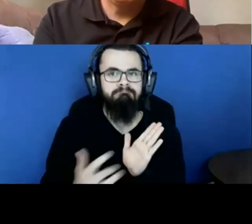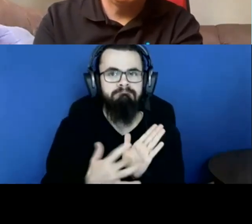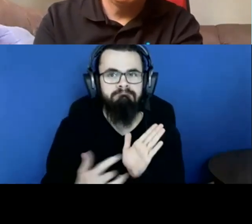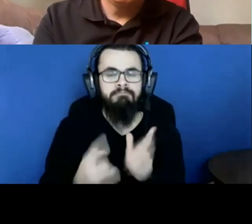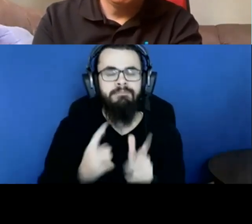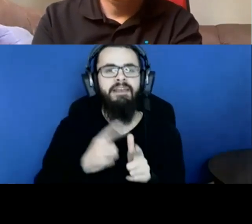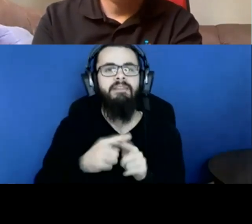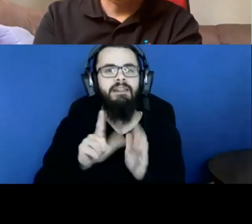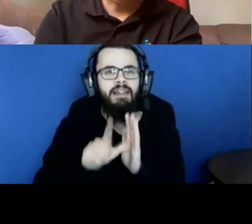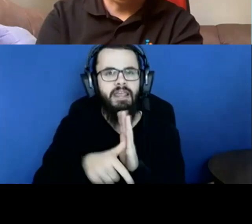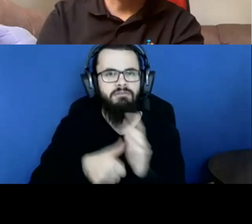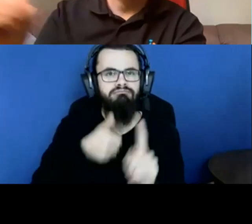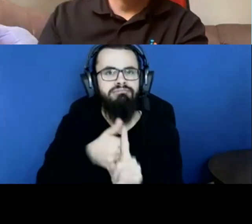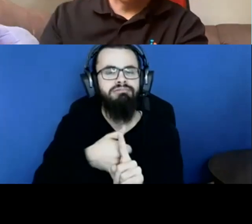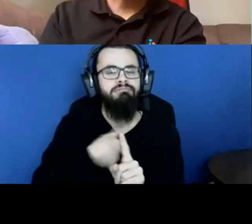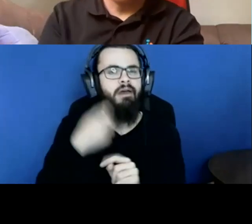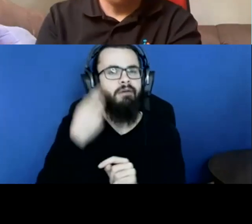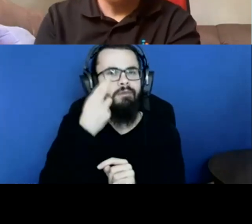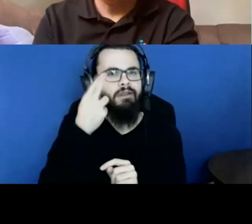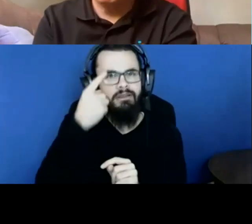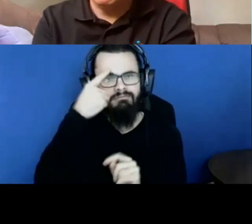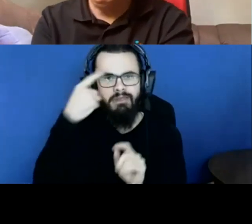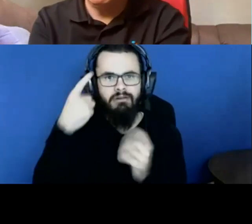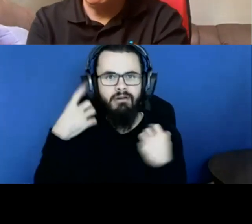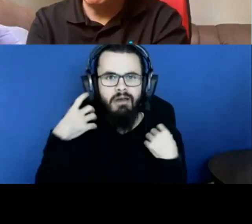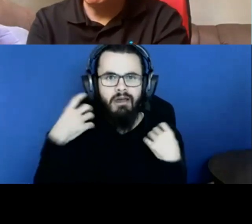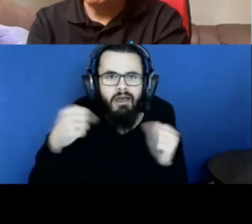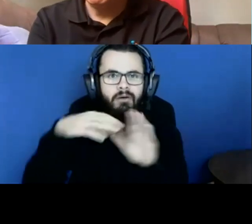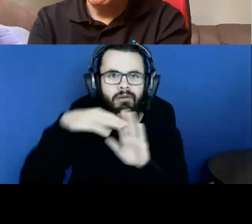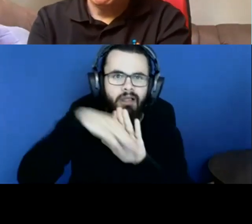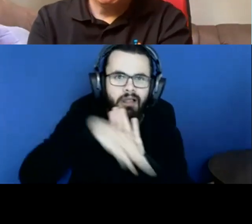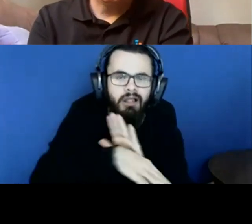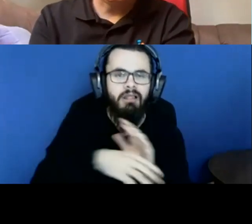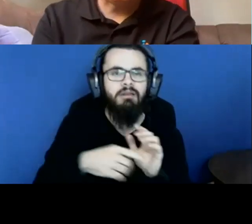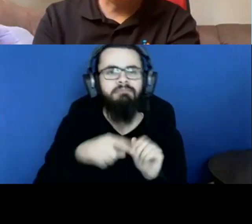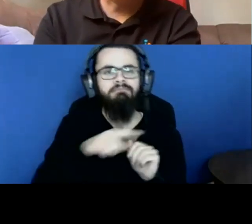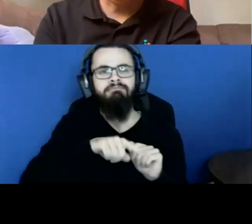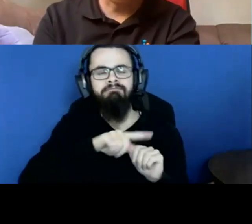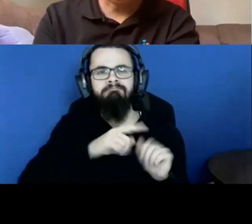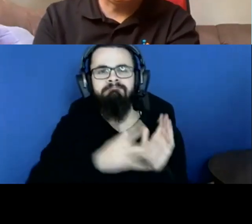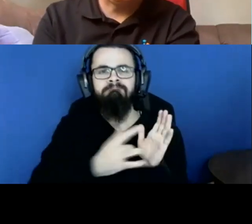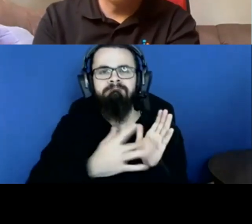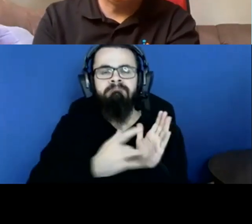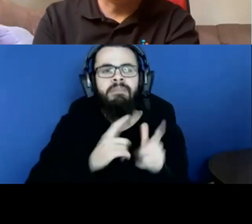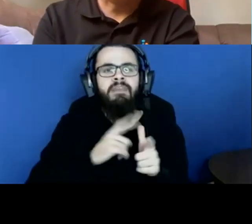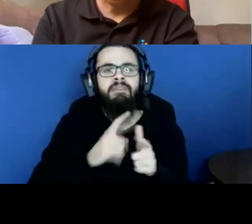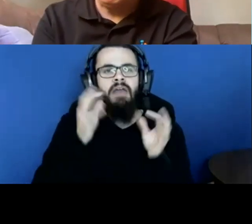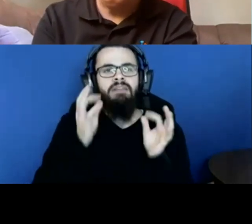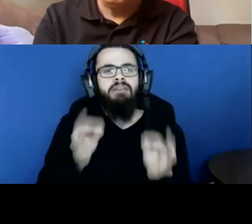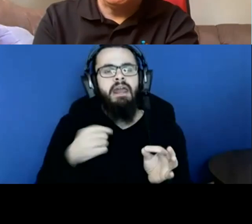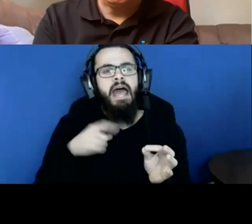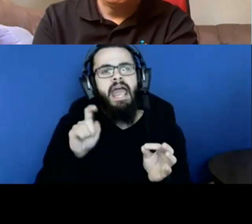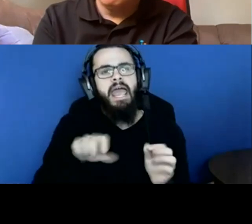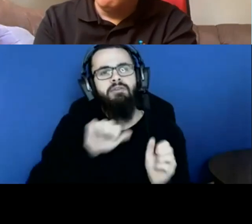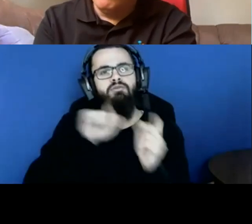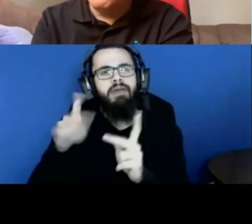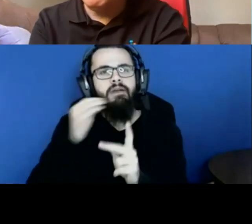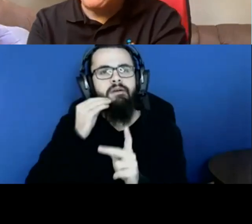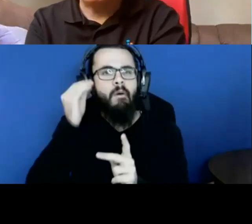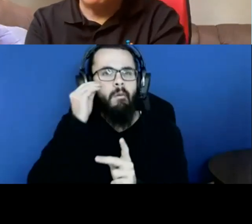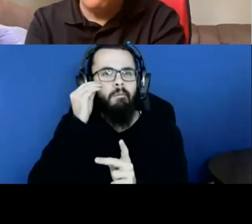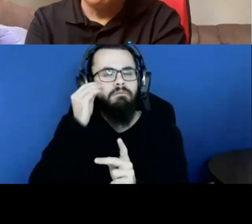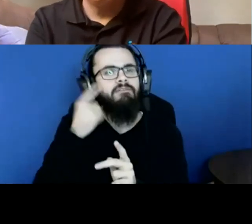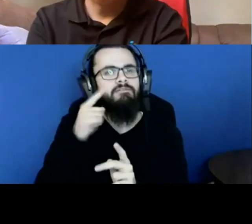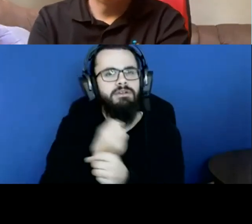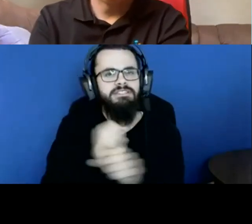worse. So I had to move back home for safety. Because that's the only way I knew how to get away from it, was moving